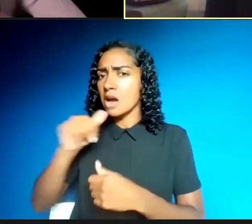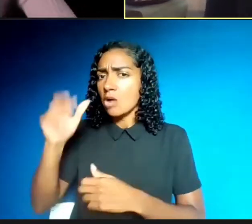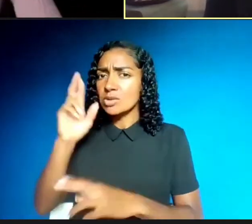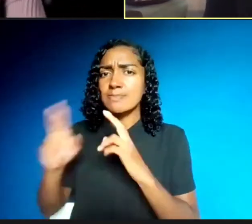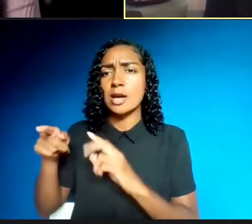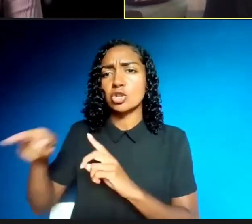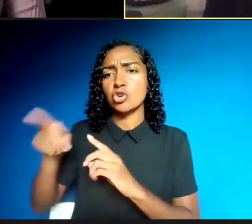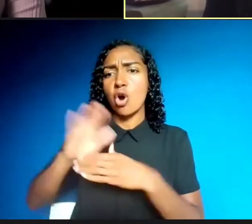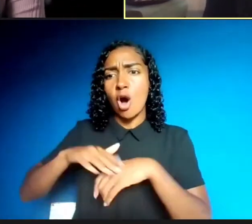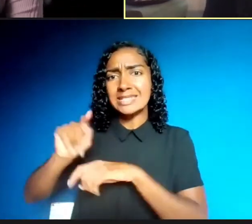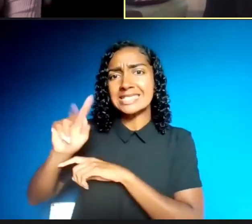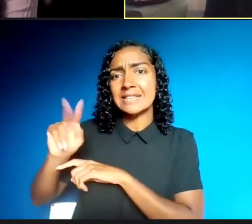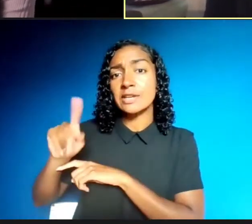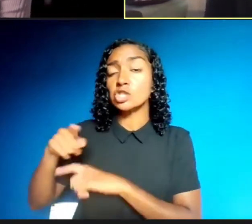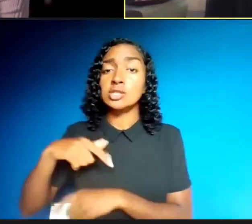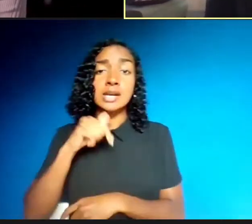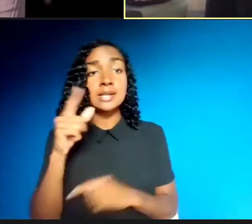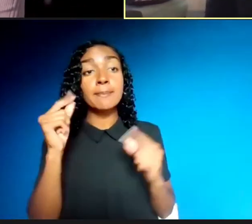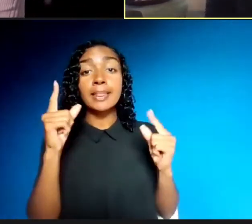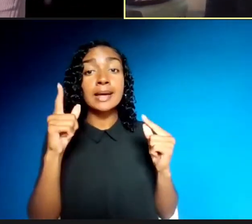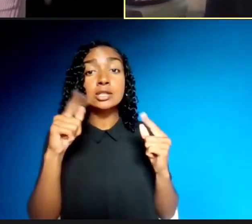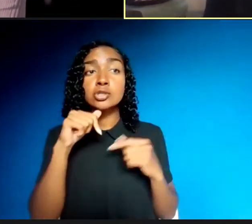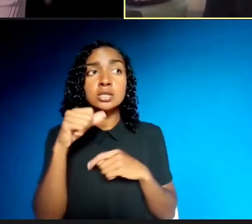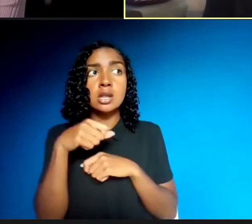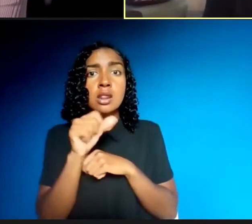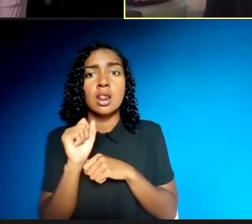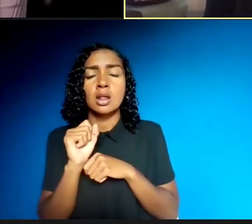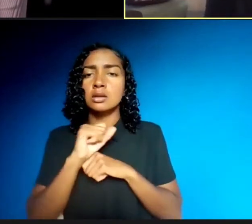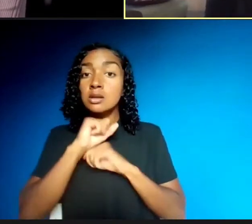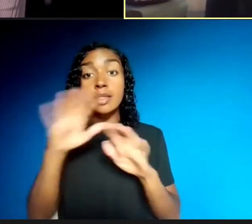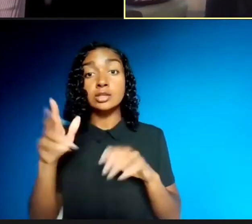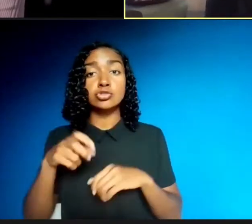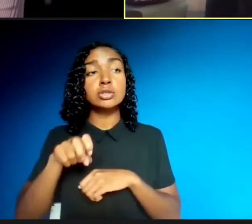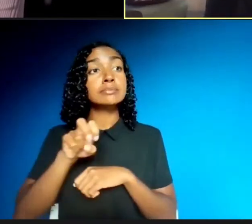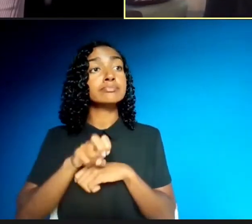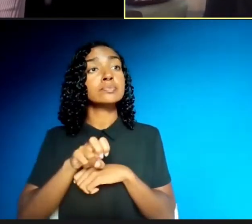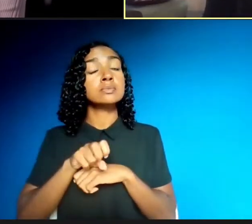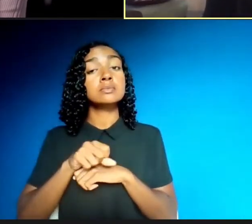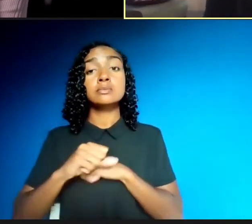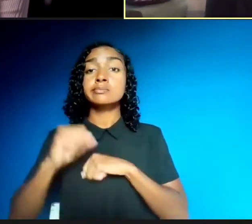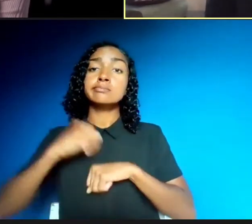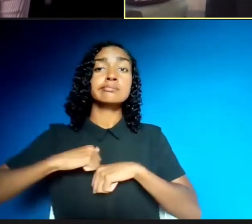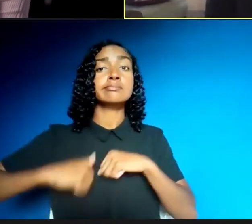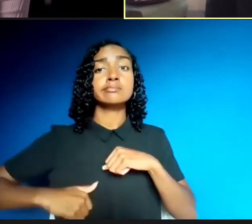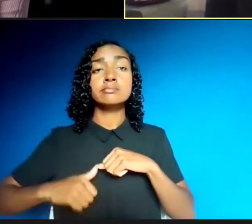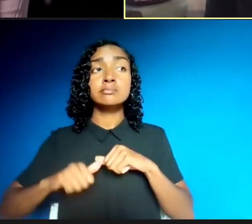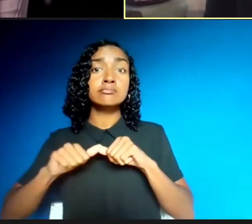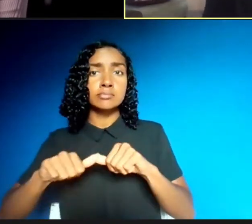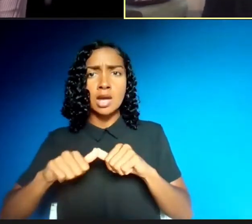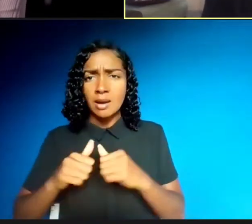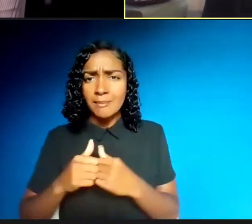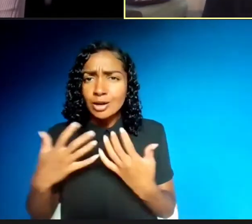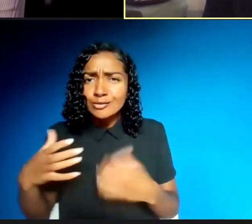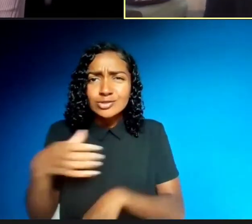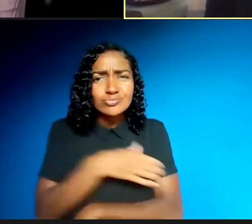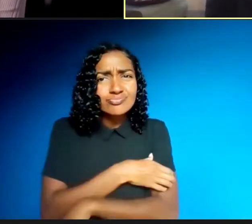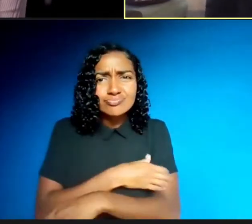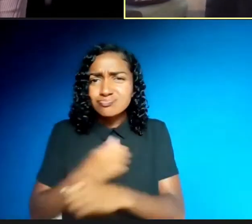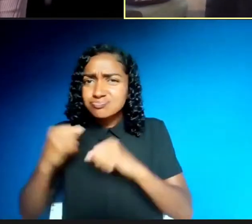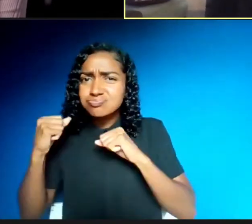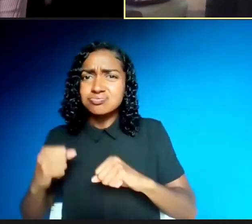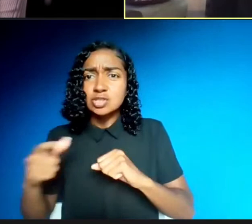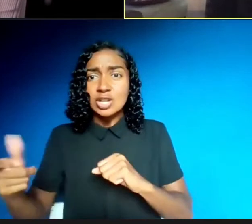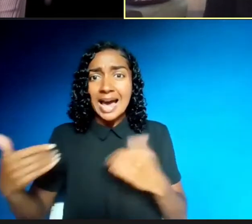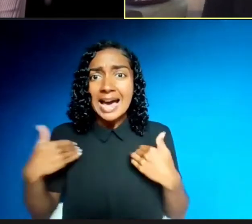just sits there and does her job. And I think the amount of strength and power she has to have, and Black women in general have to have in this country,